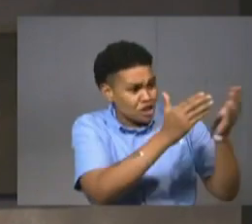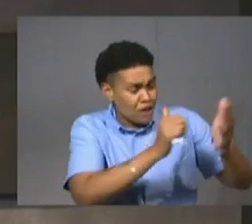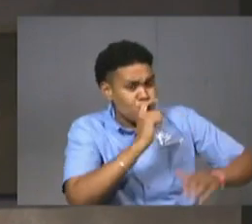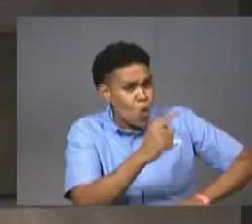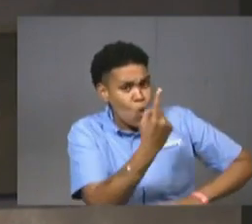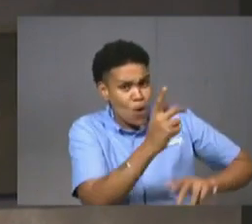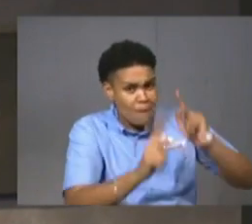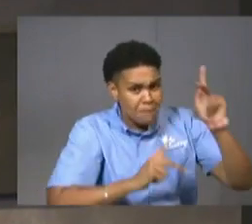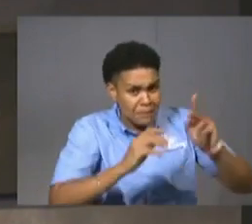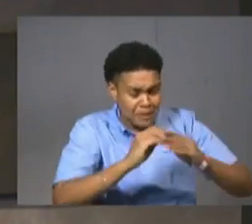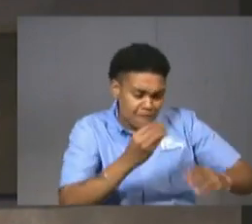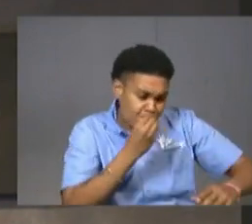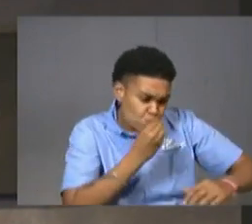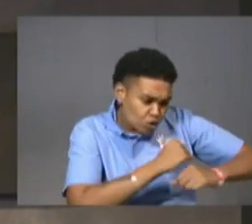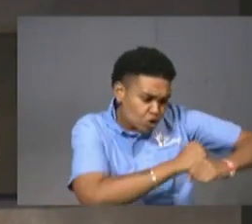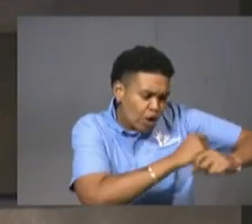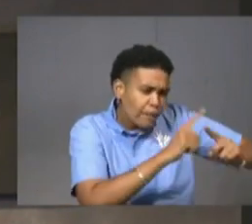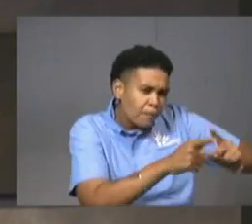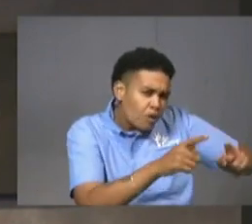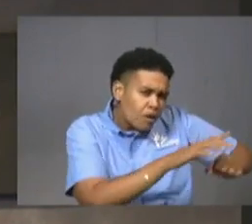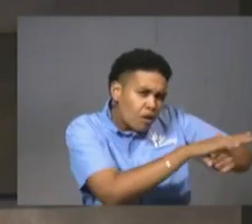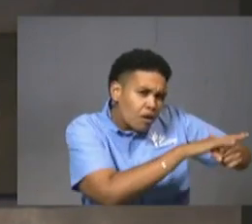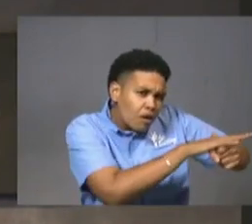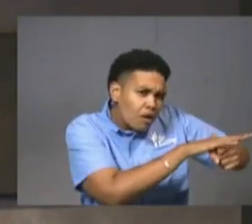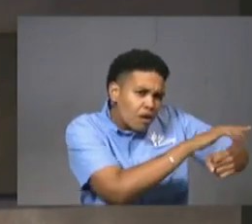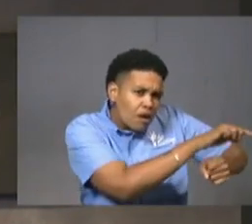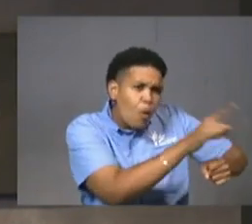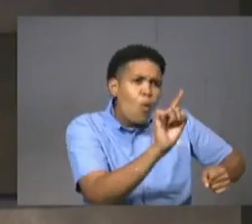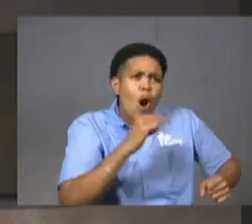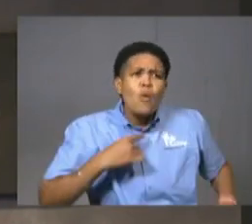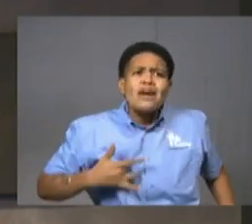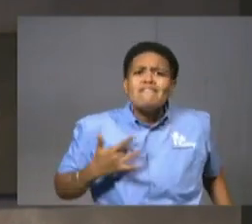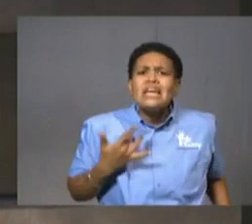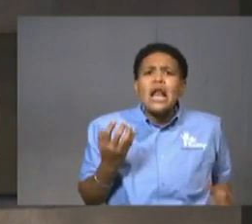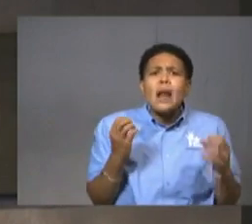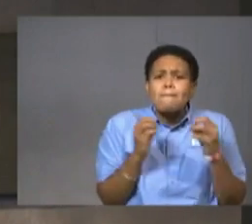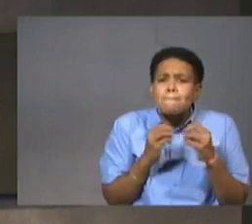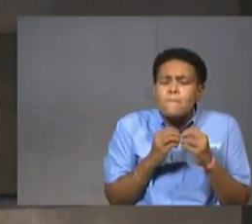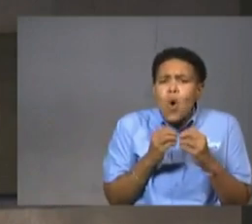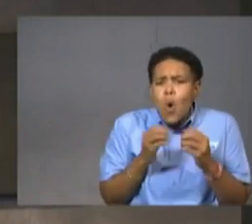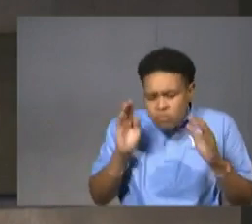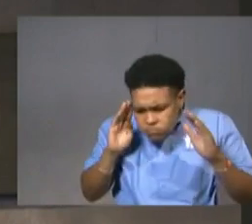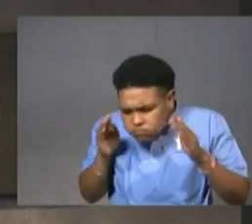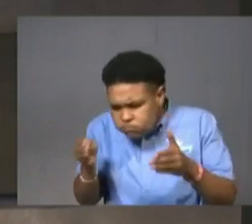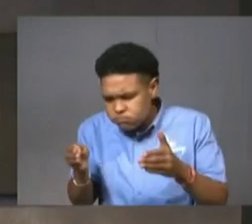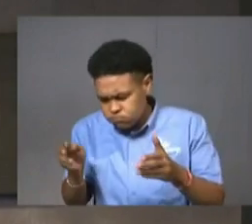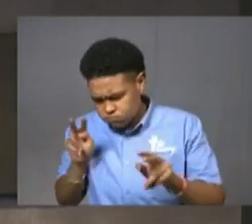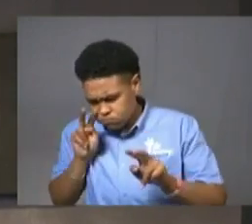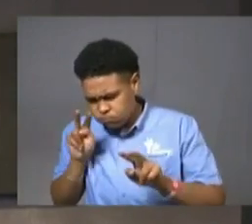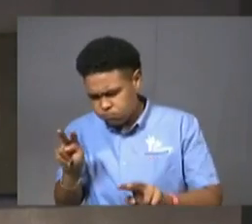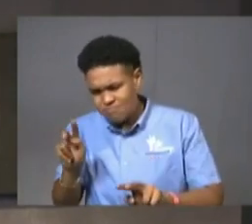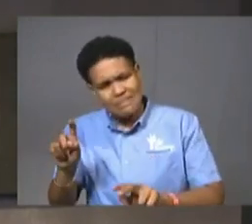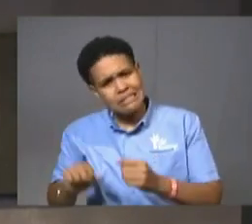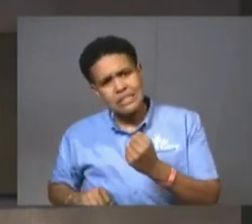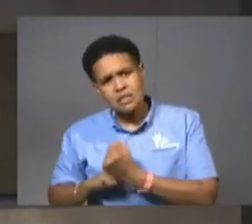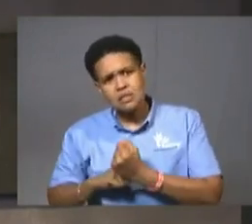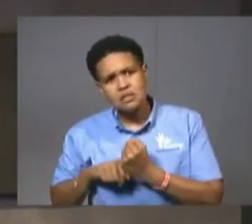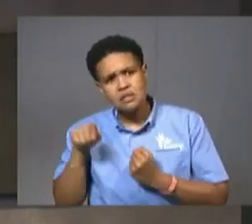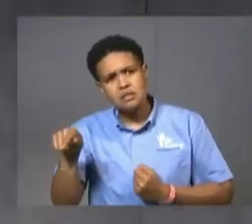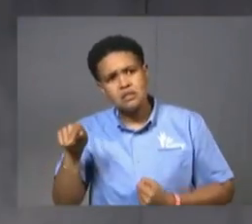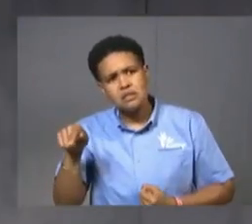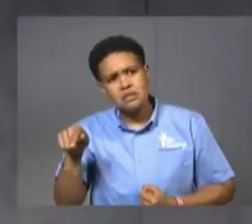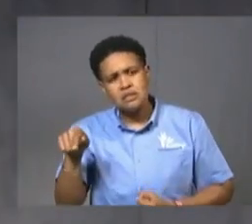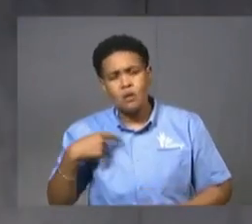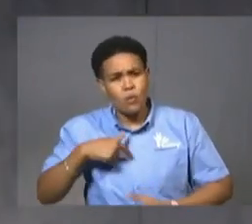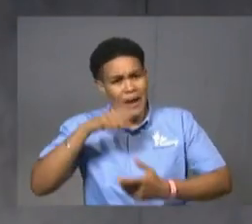food security, but the region. That is an area where we feel more attention and more focus needs to be brought. We also